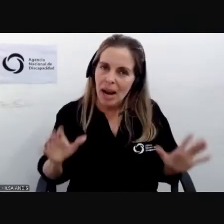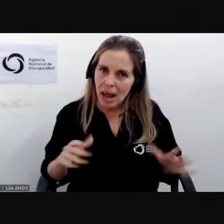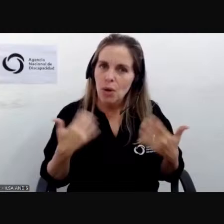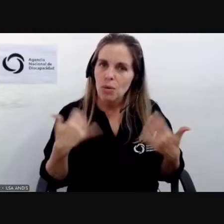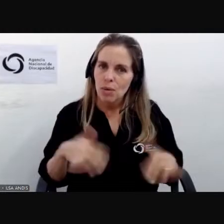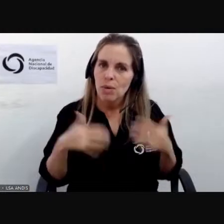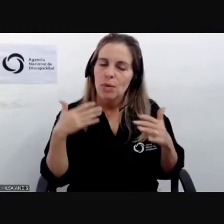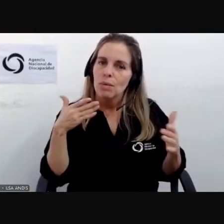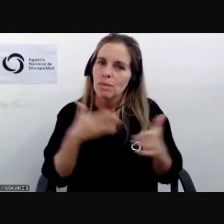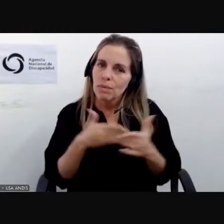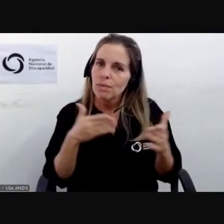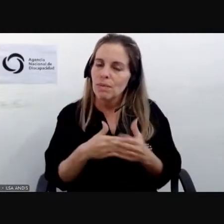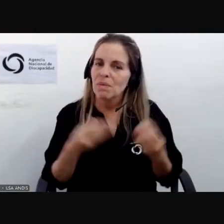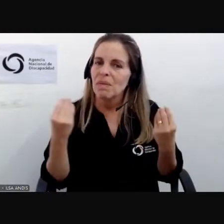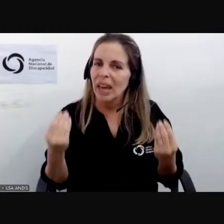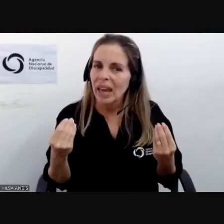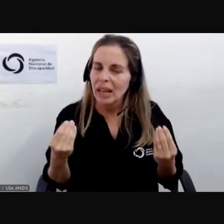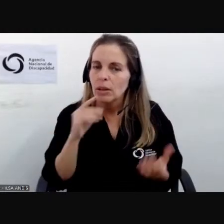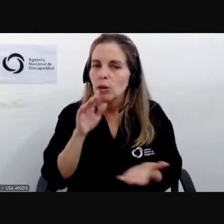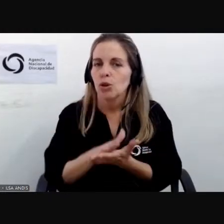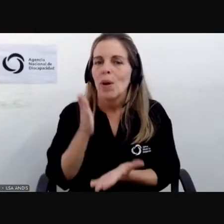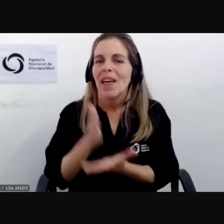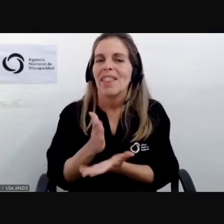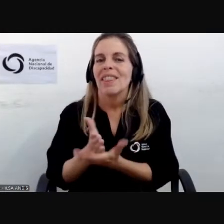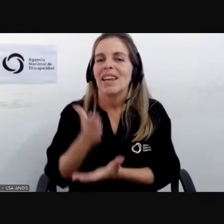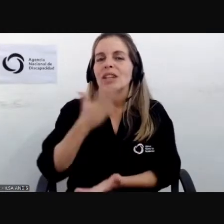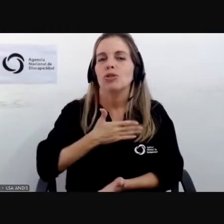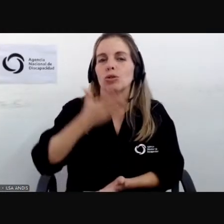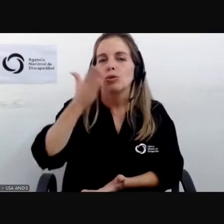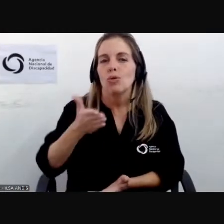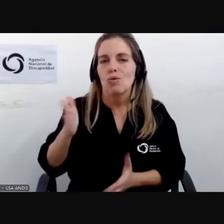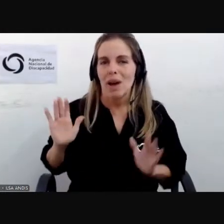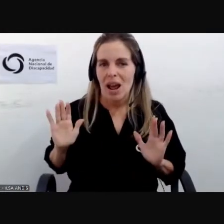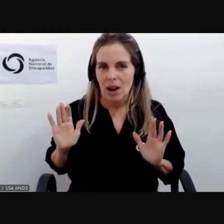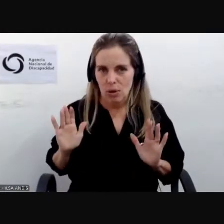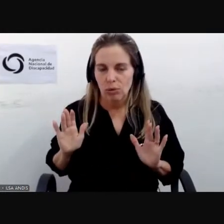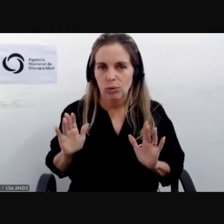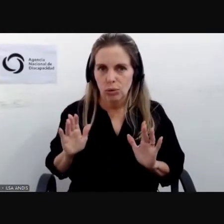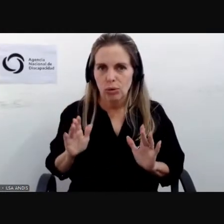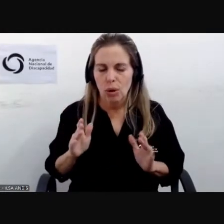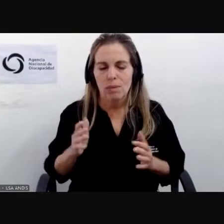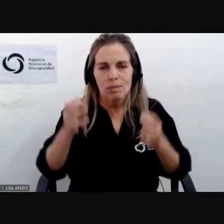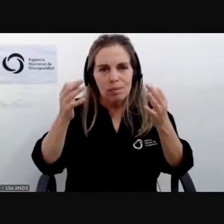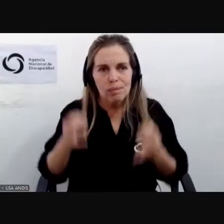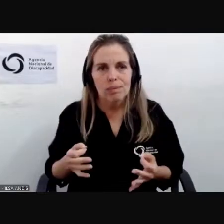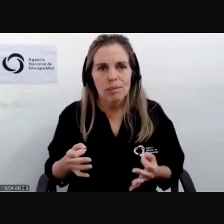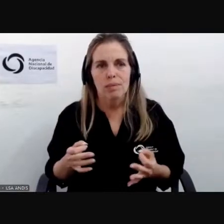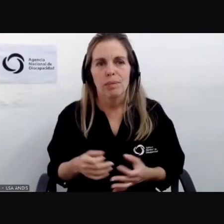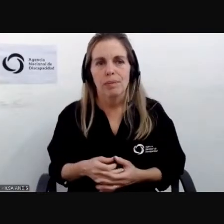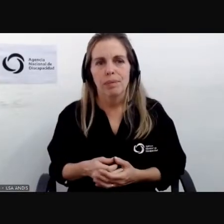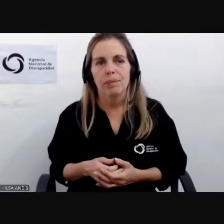extremely useful in understanding the difficulties and challenges of human rights due diligence,